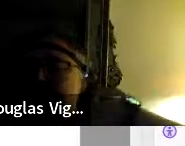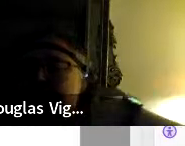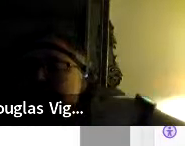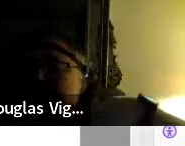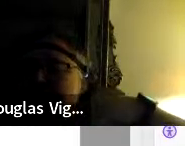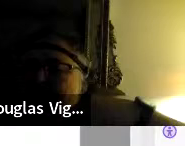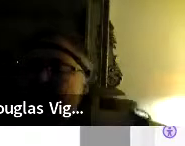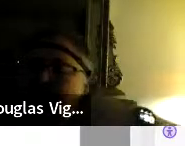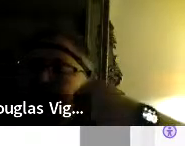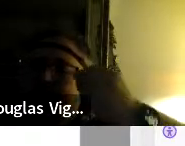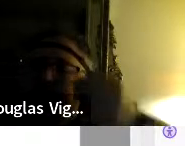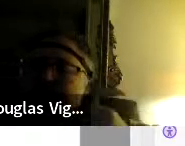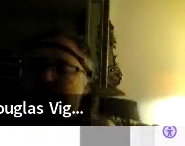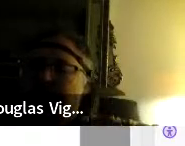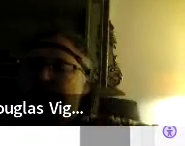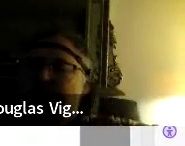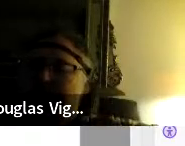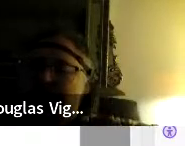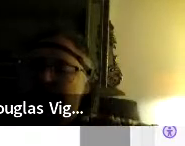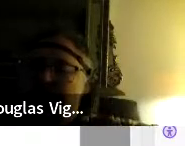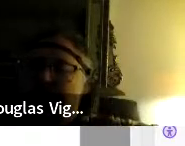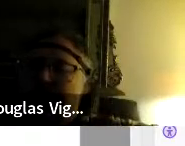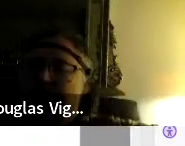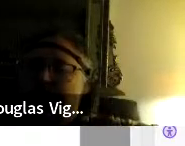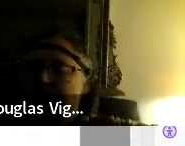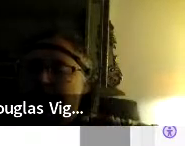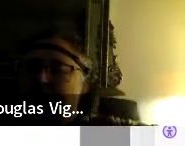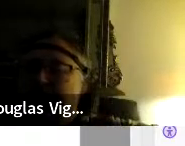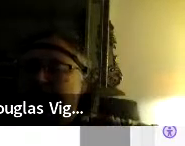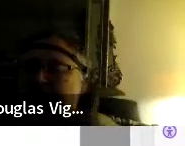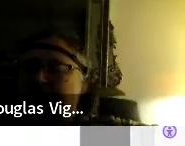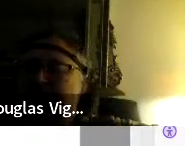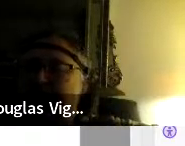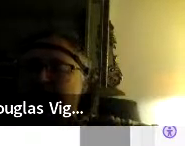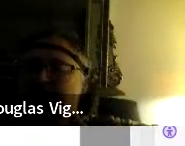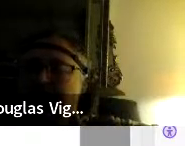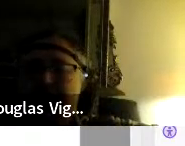the delta? That's my biggest issue of